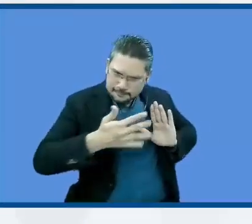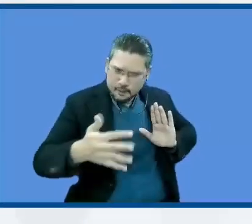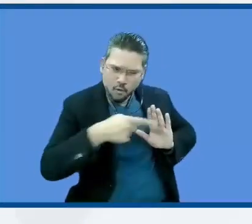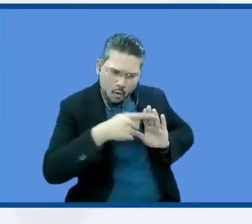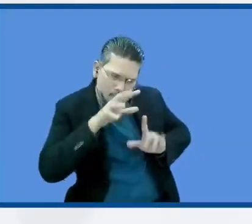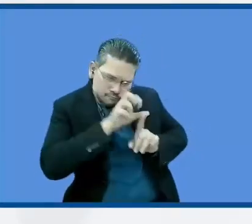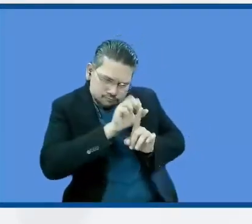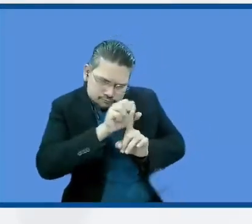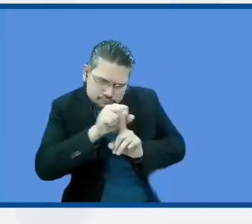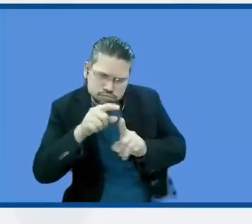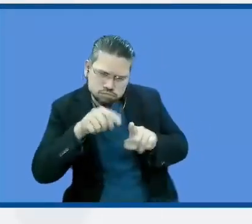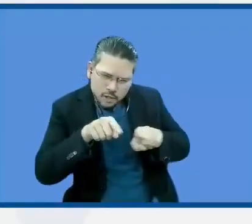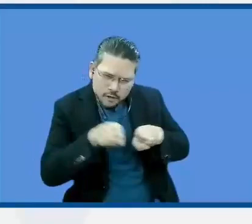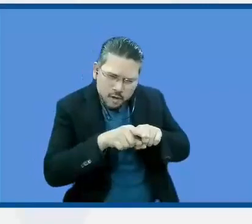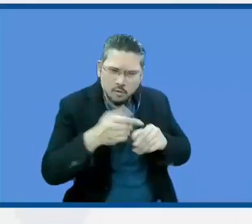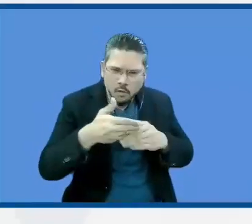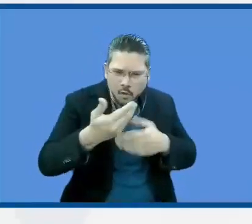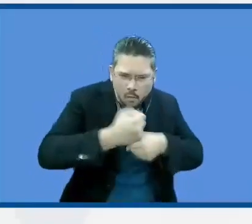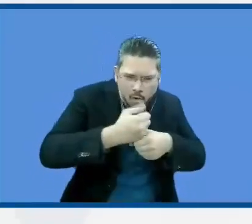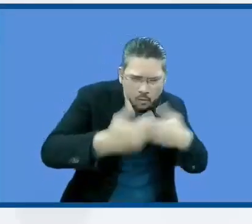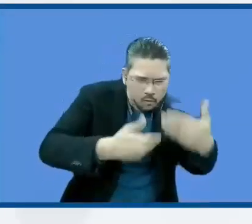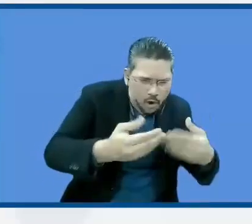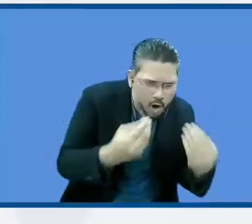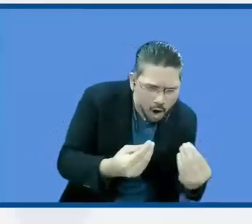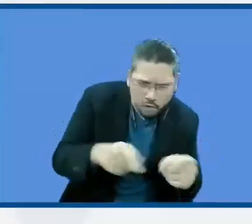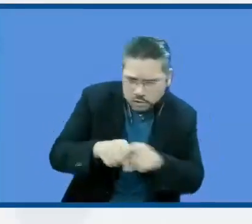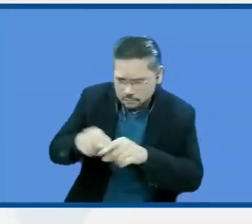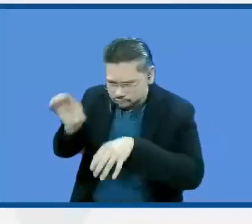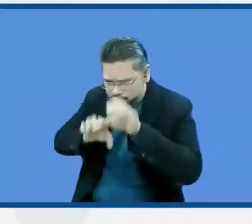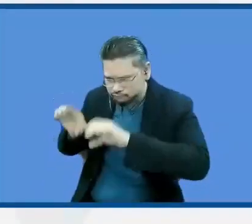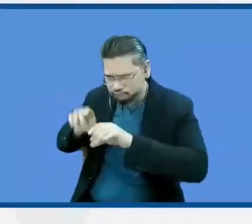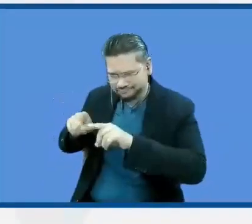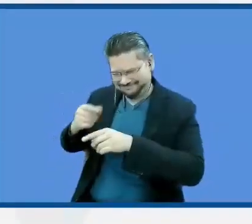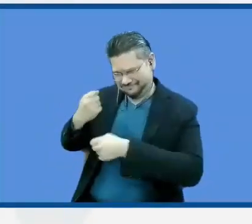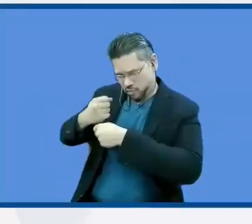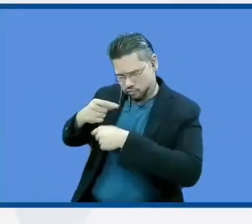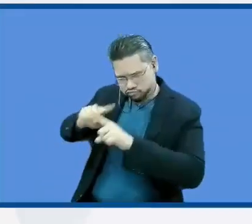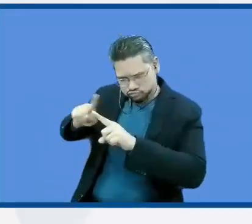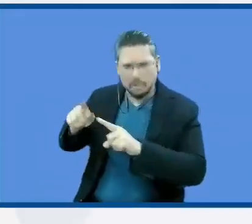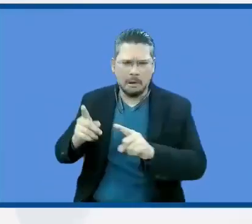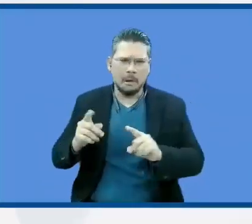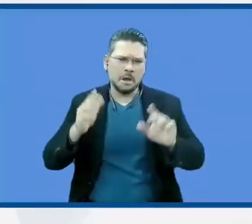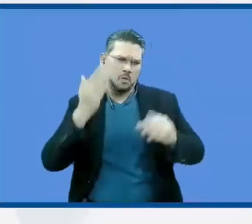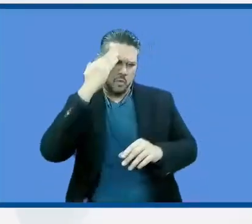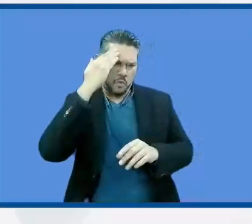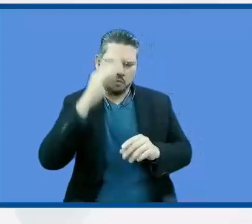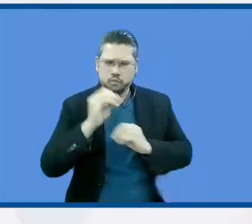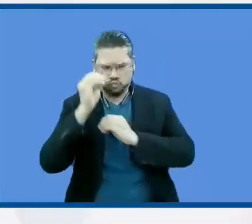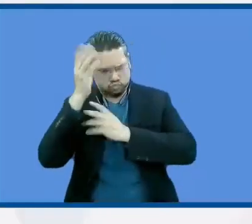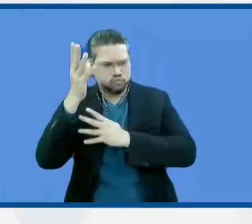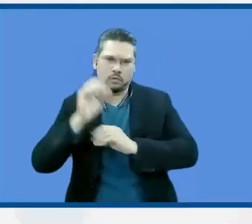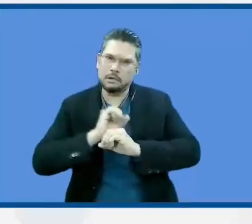policy priorities for the development of scientific work are. And so there's a very close cooperation